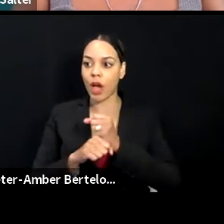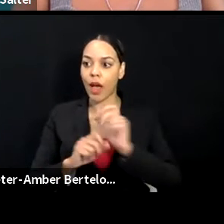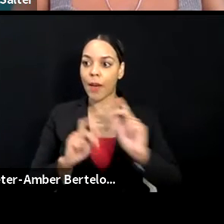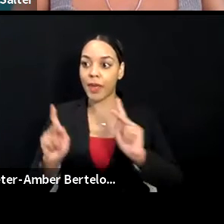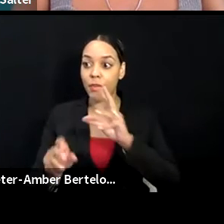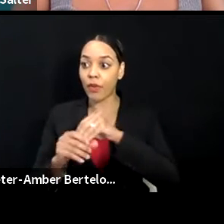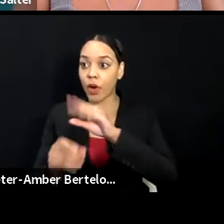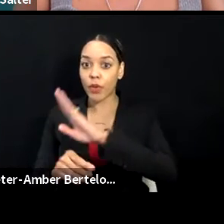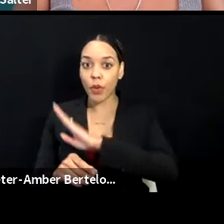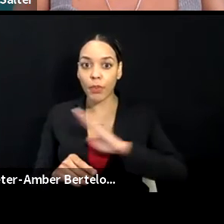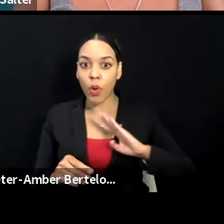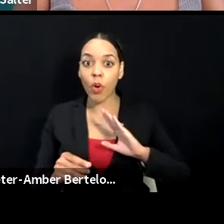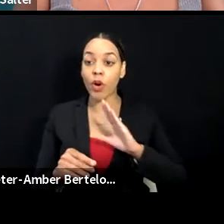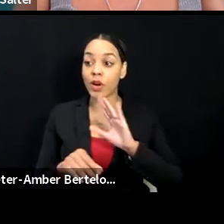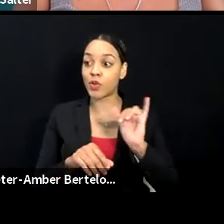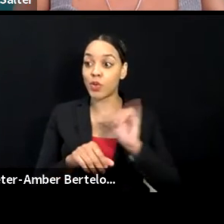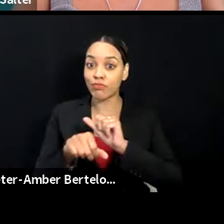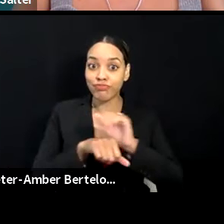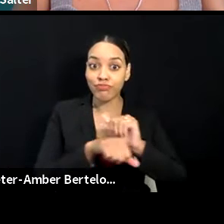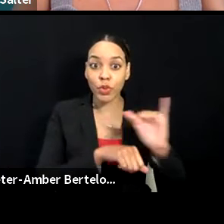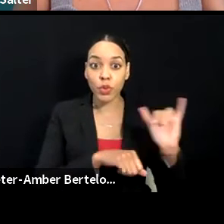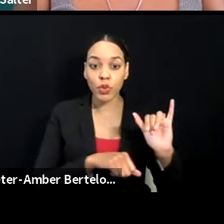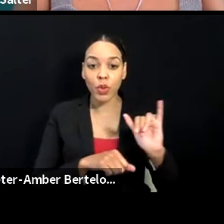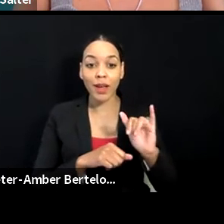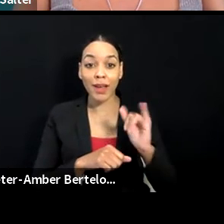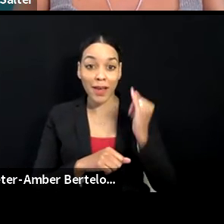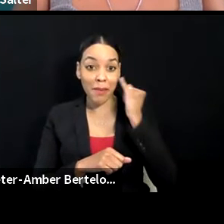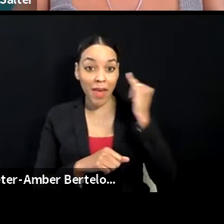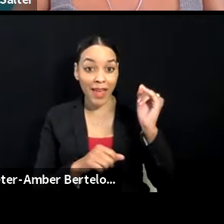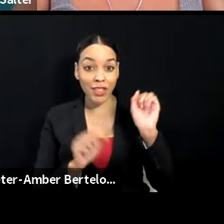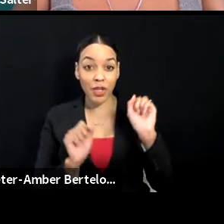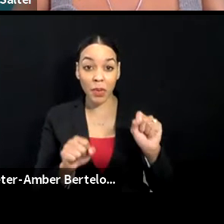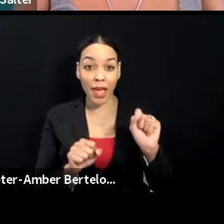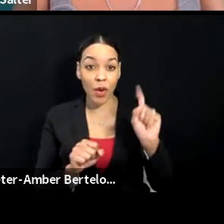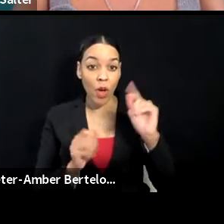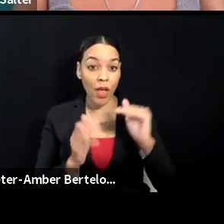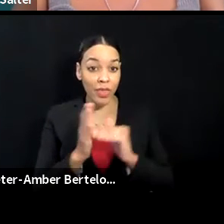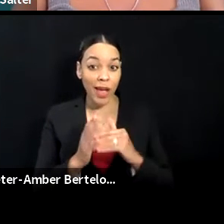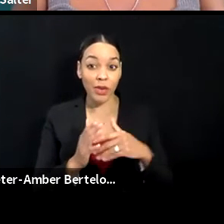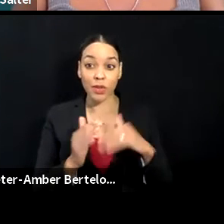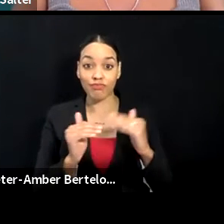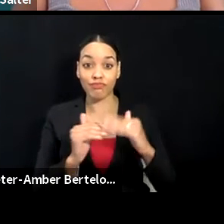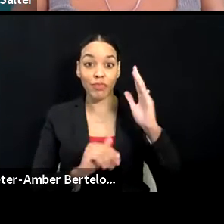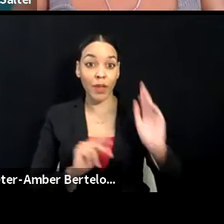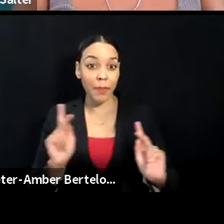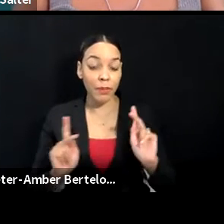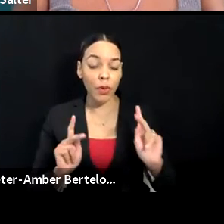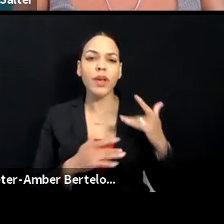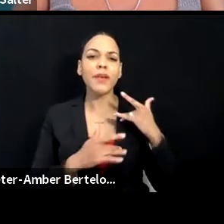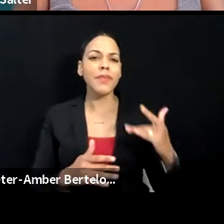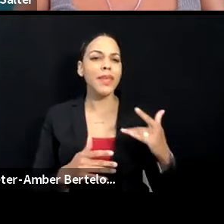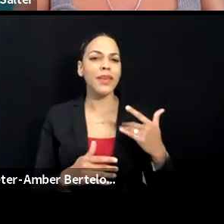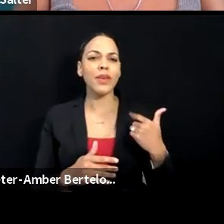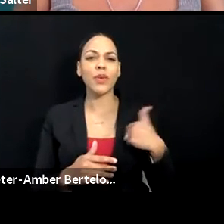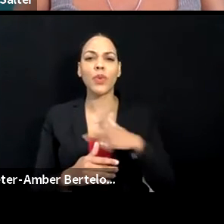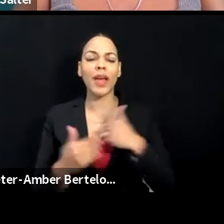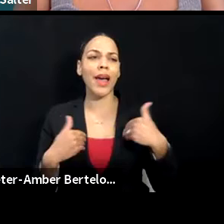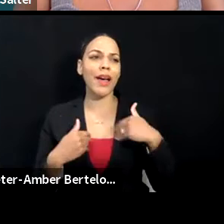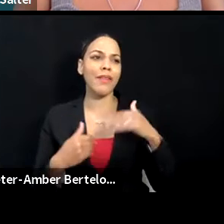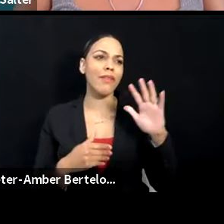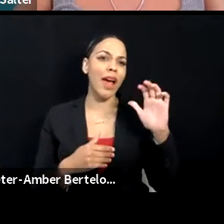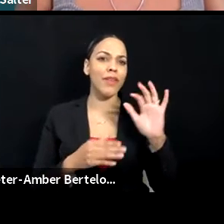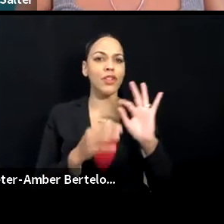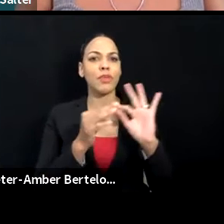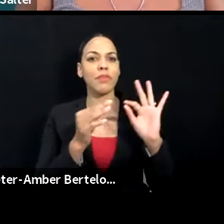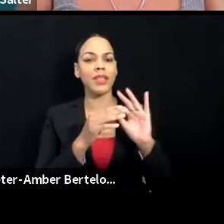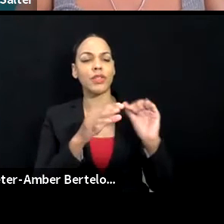add a zero to the end of that. We generally generate about 500 messages to Capitol Hill in